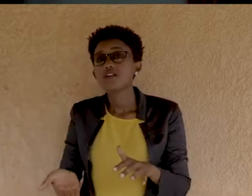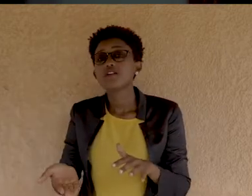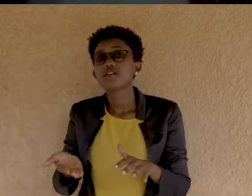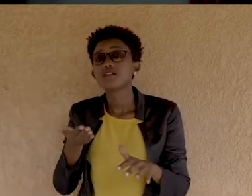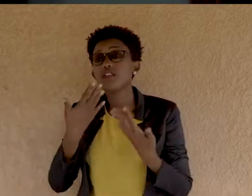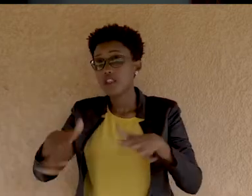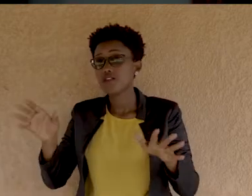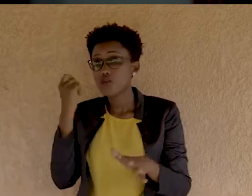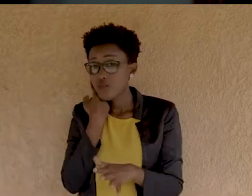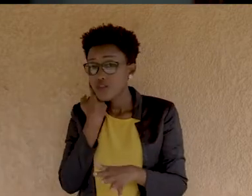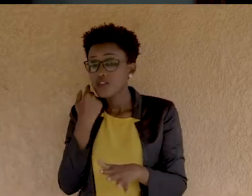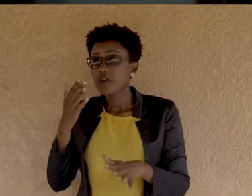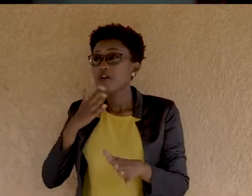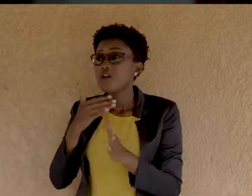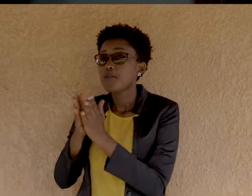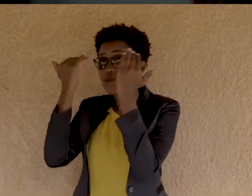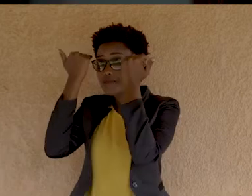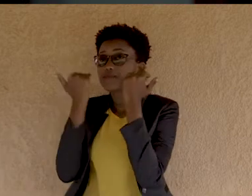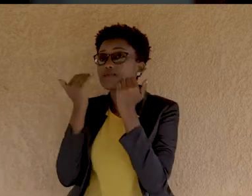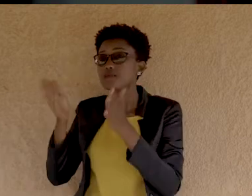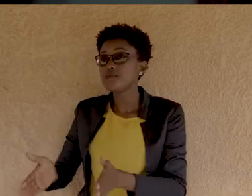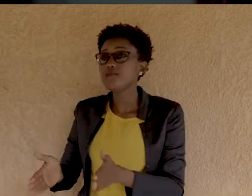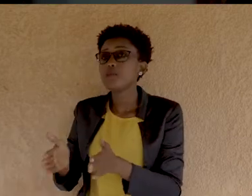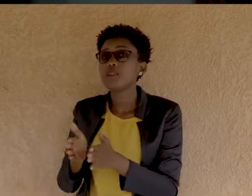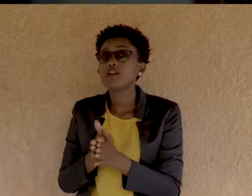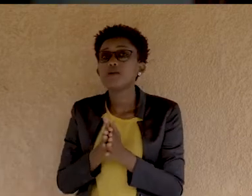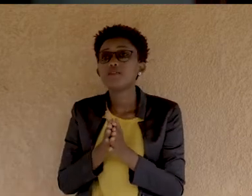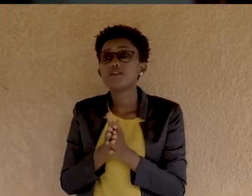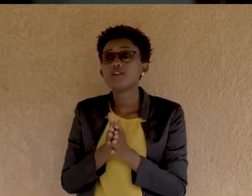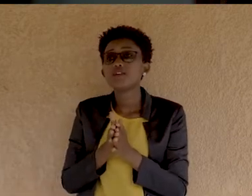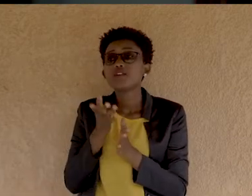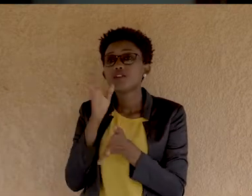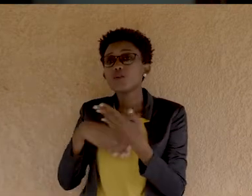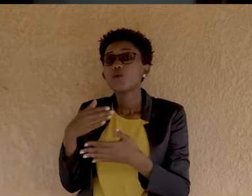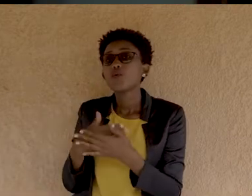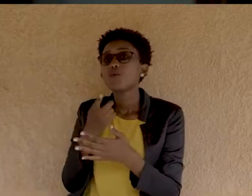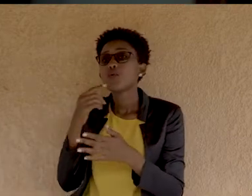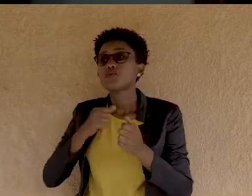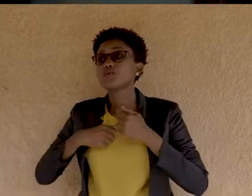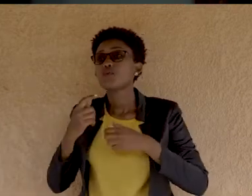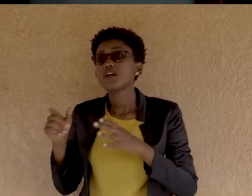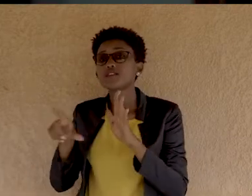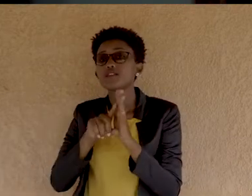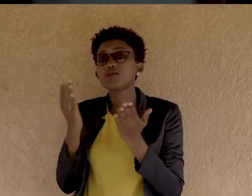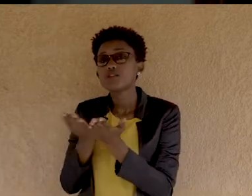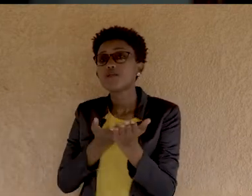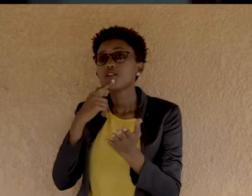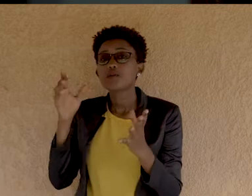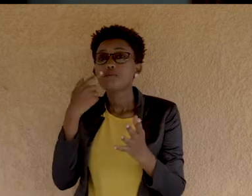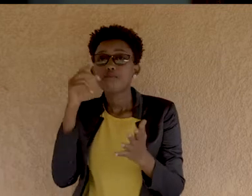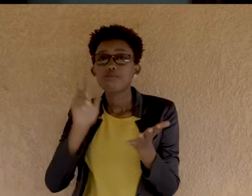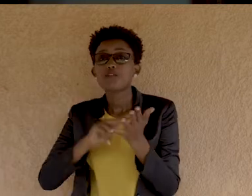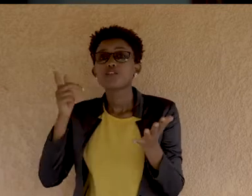we are convinced, both the prosecution, the Rwanda Correctional Service, that now he understands the